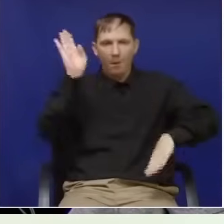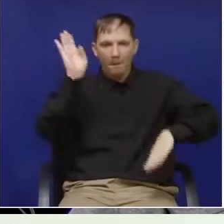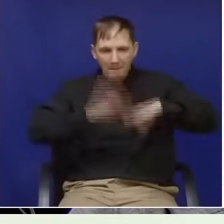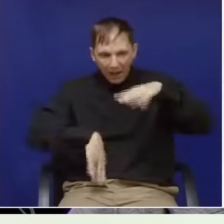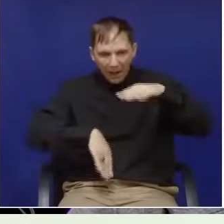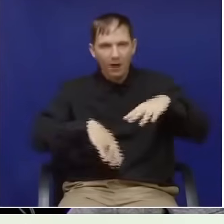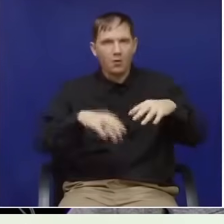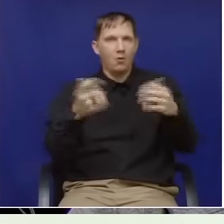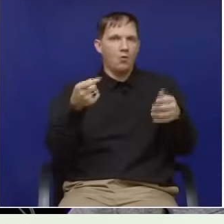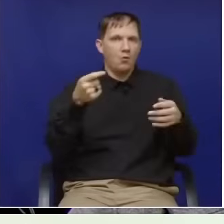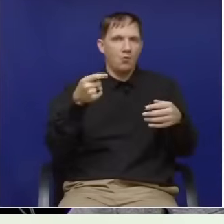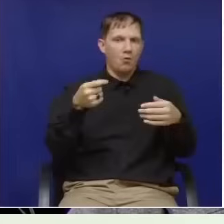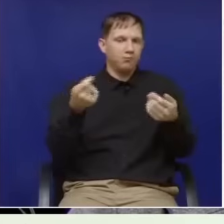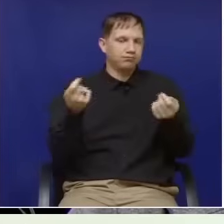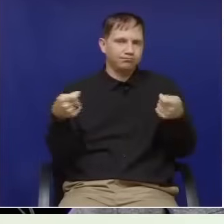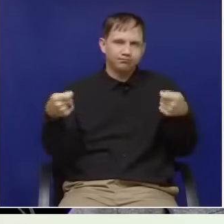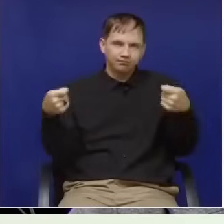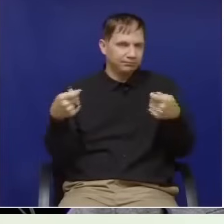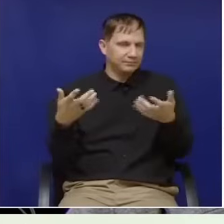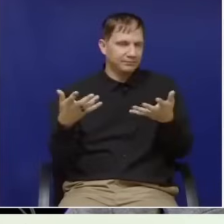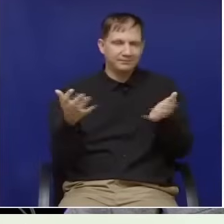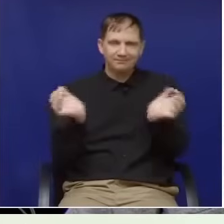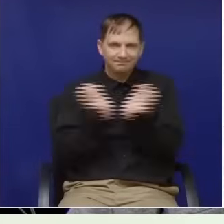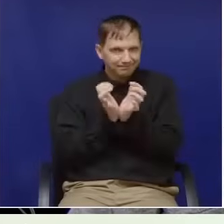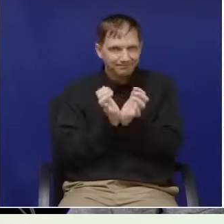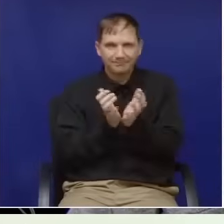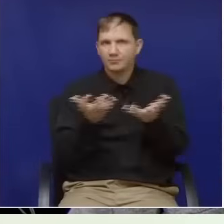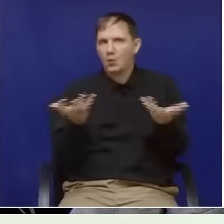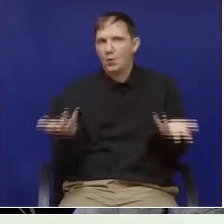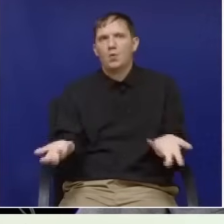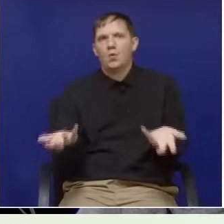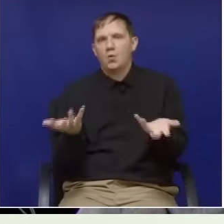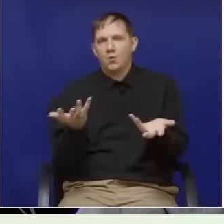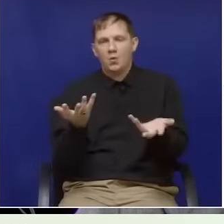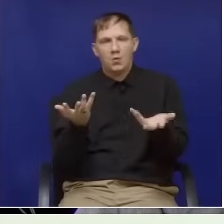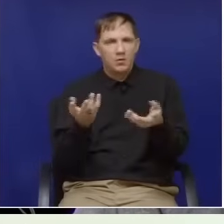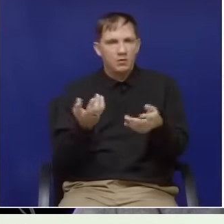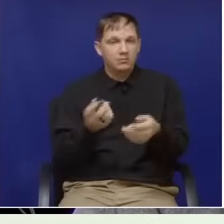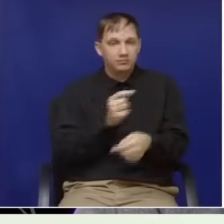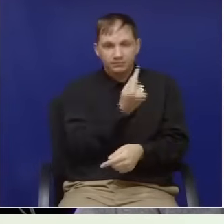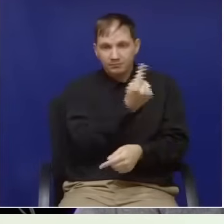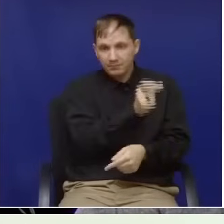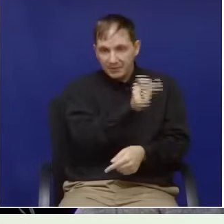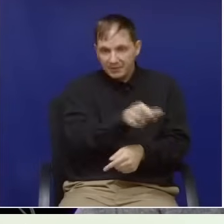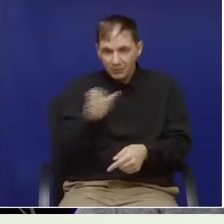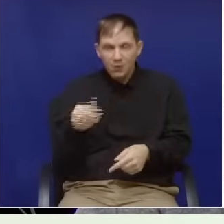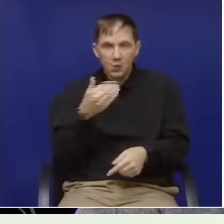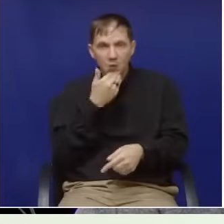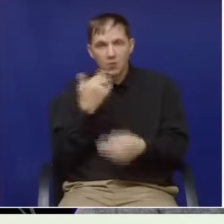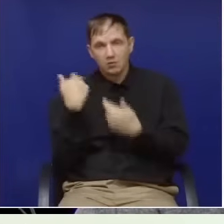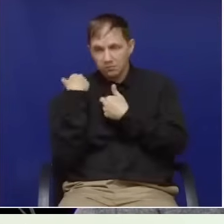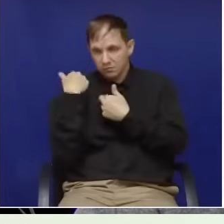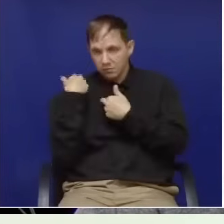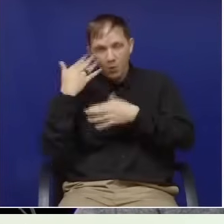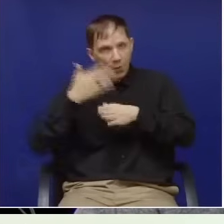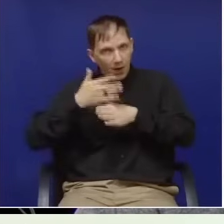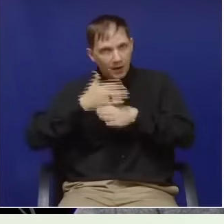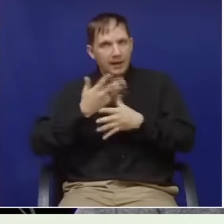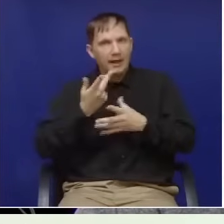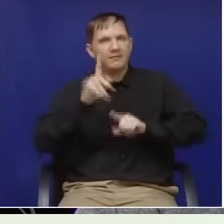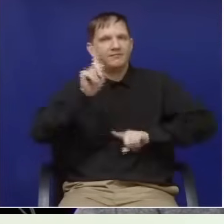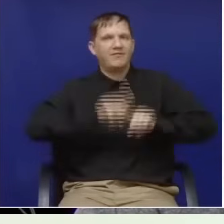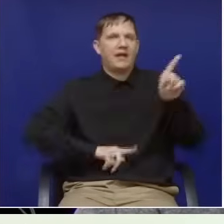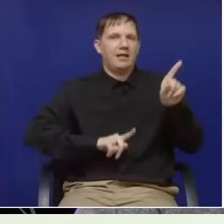head office and provincial supply chain structures who were responsible for ensuring that these operational needs were acted